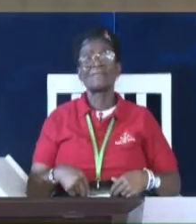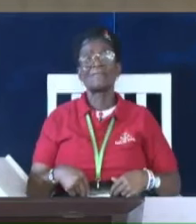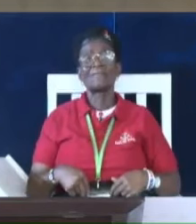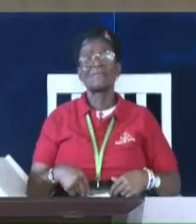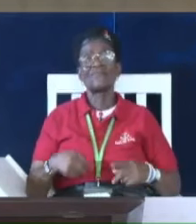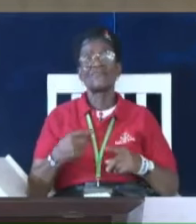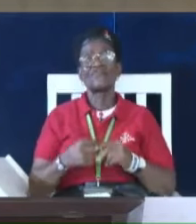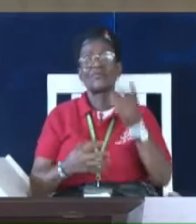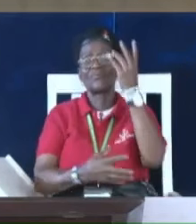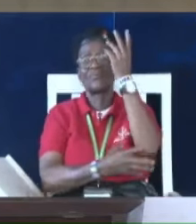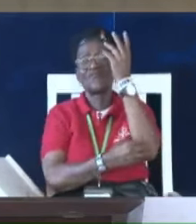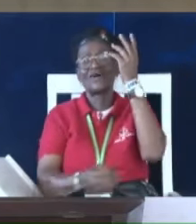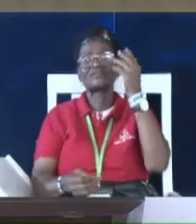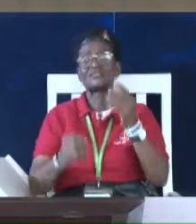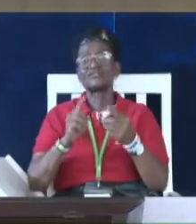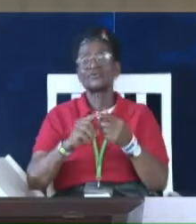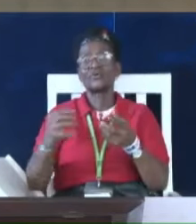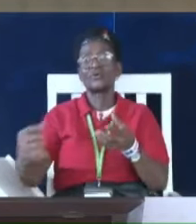from poverty to wealth.